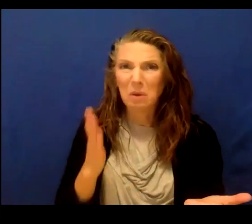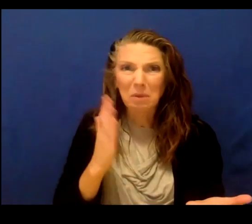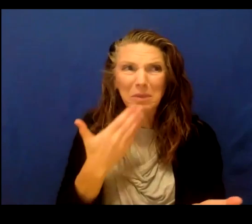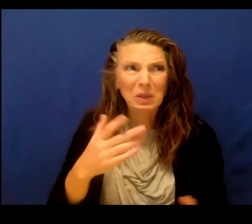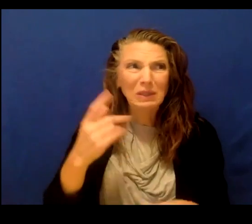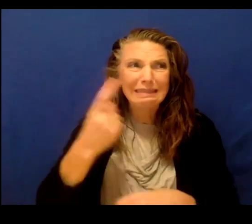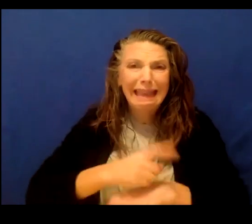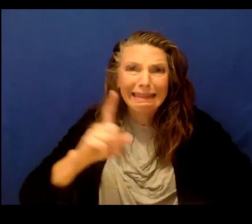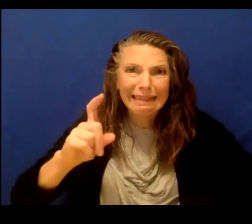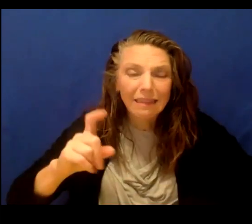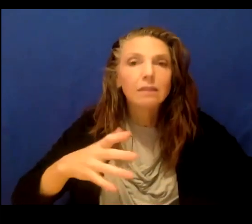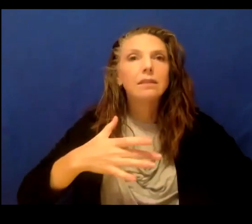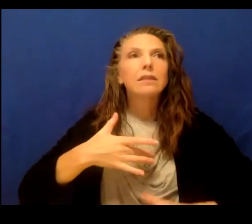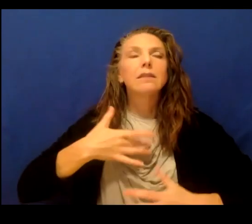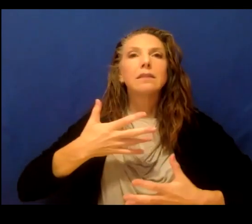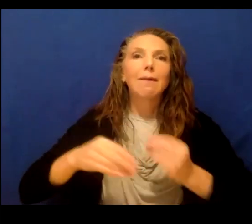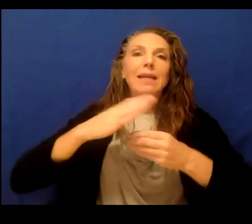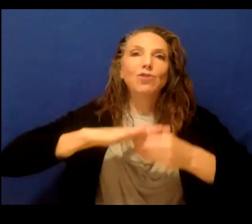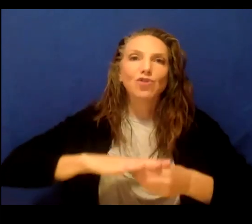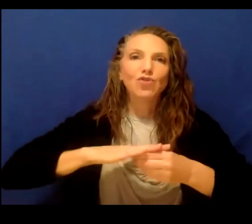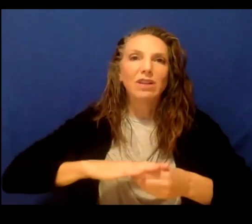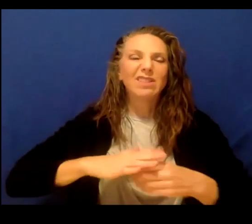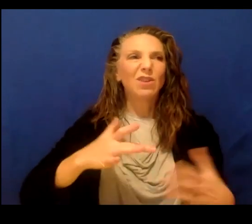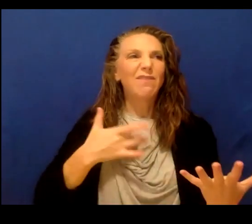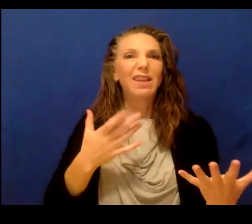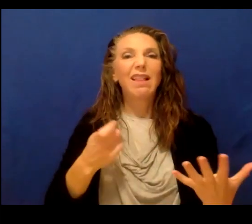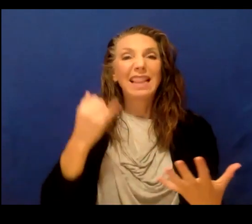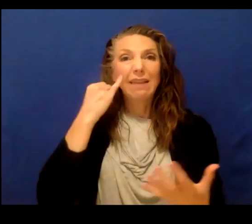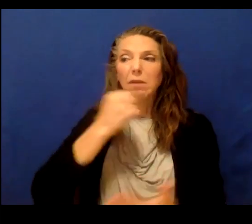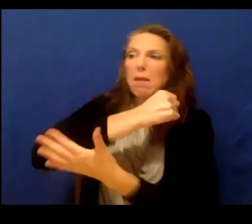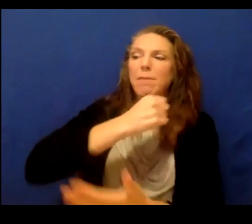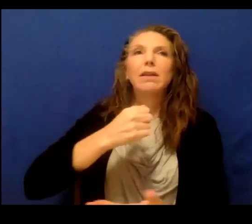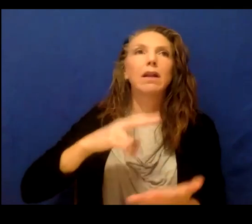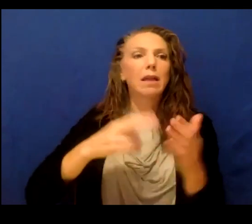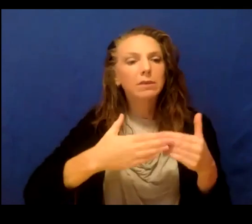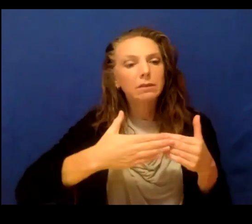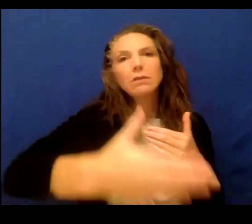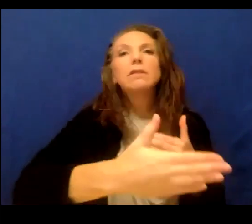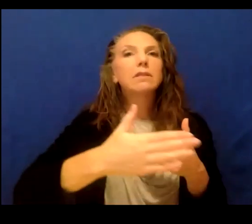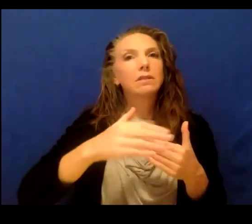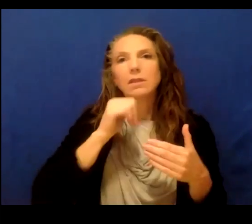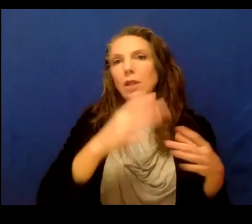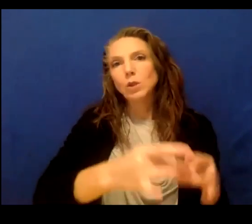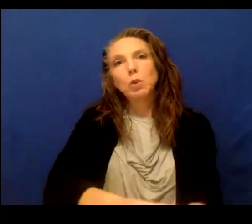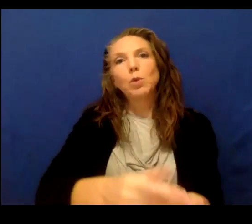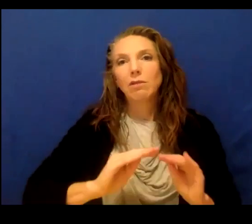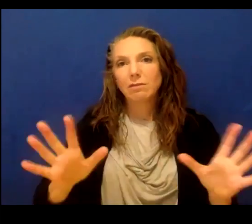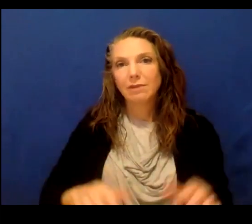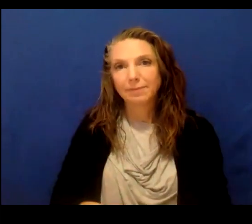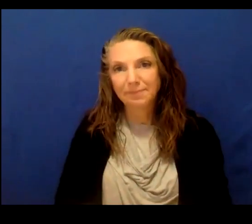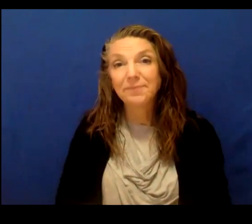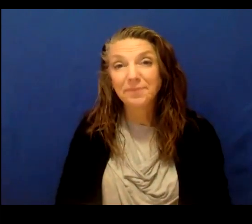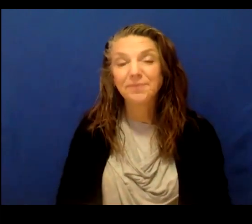next is going to be as smooth and predictable and safe feeling as the way that I started my day,